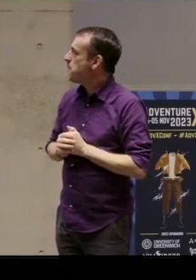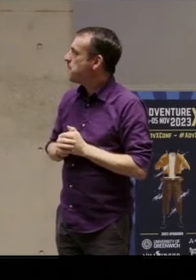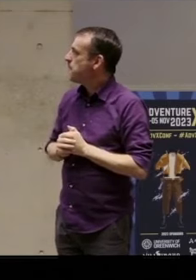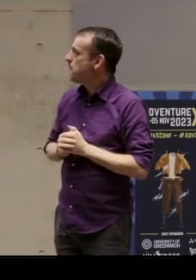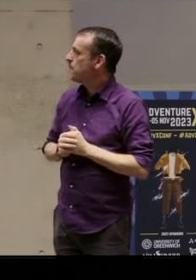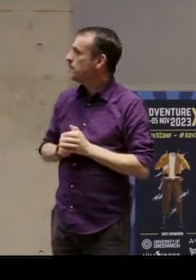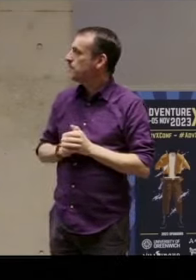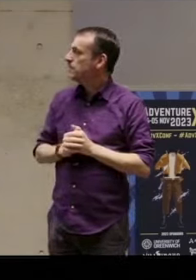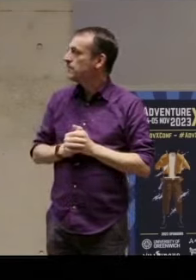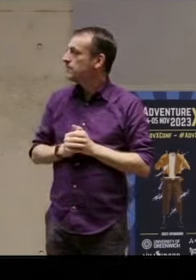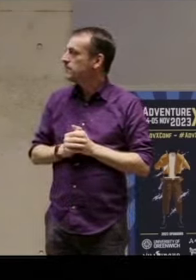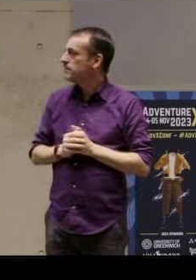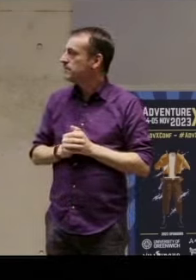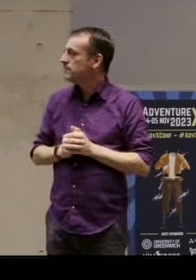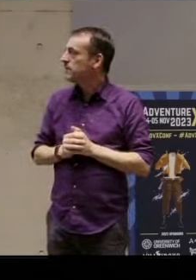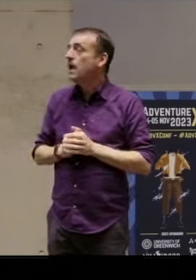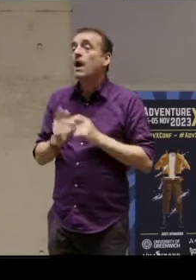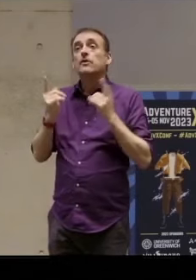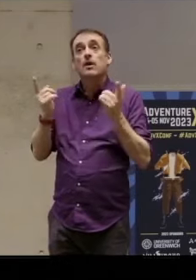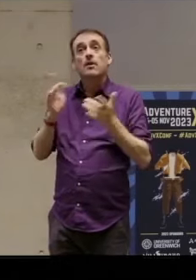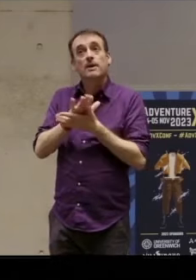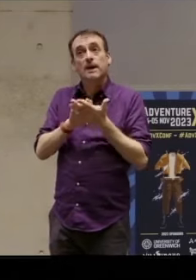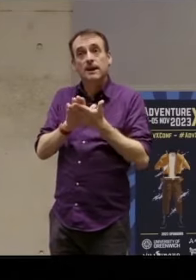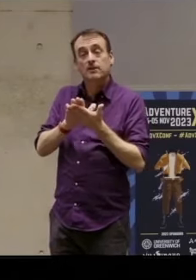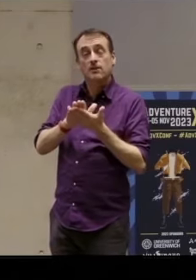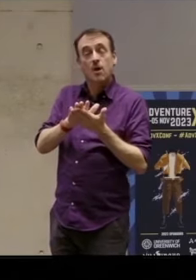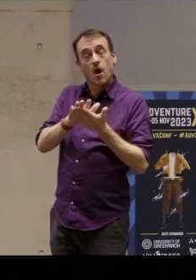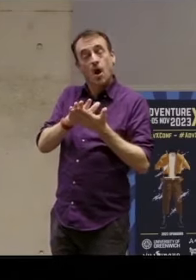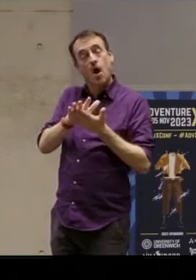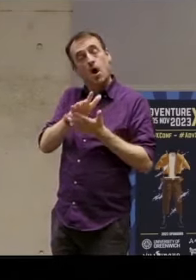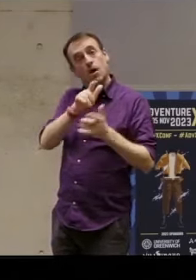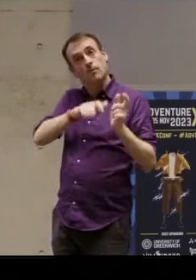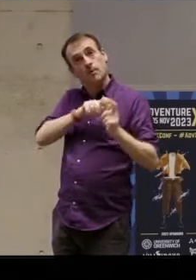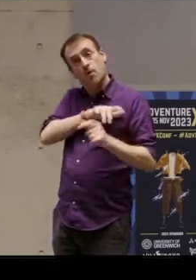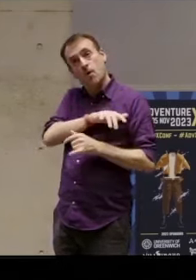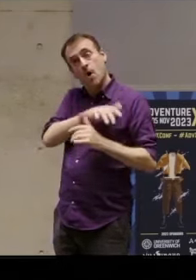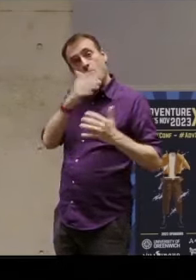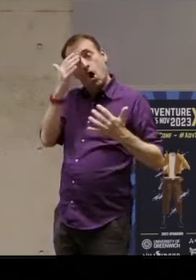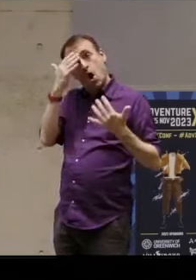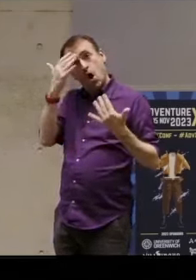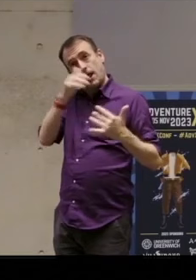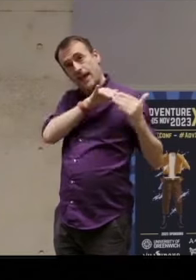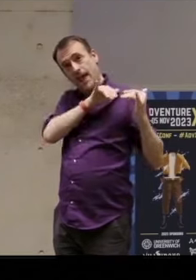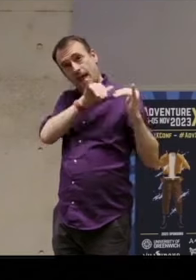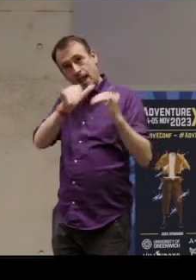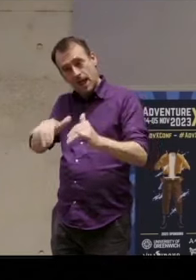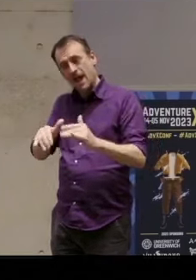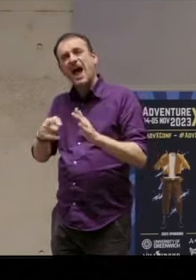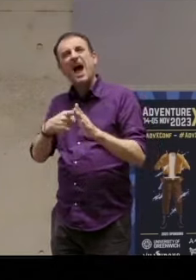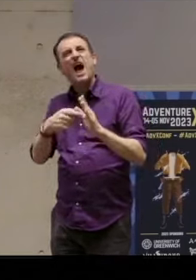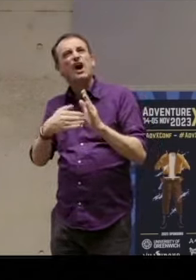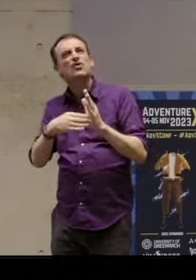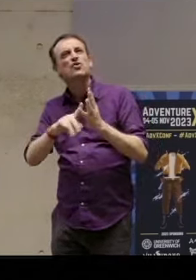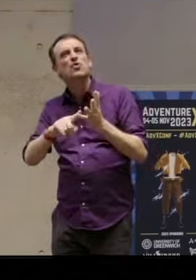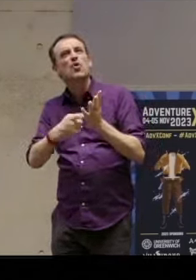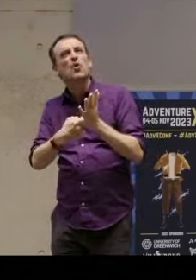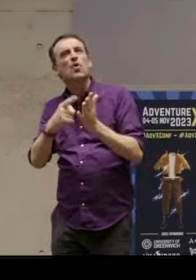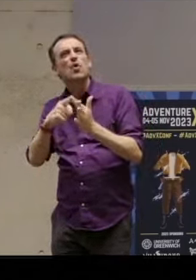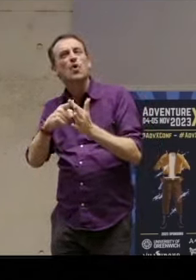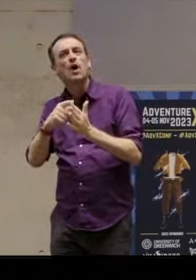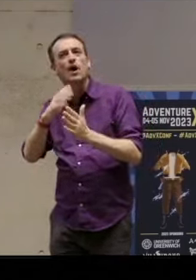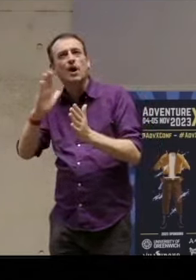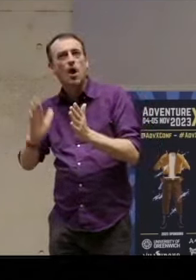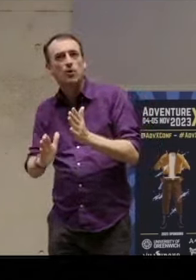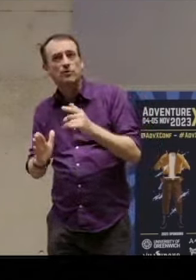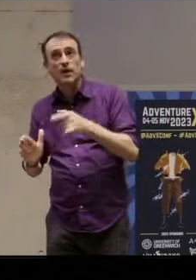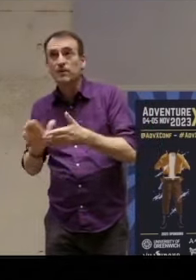a holiday at the Azure Coast would create such an impact on the Polish game development scene affecting the next two decades? Two friends